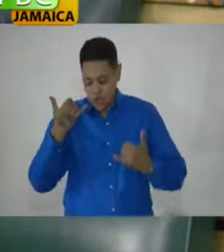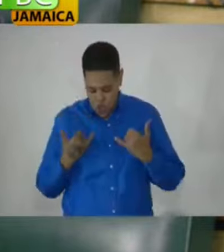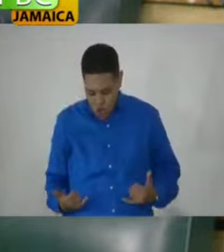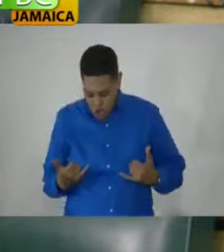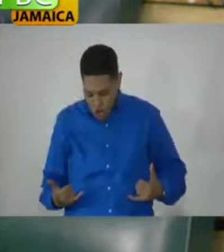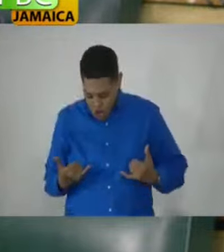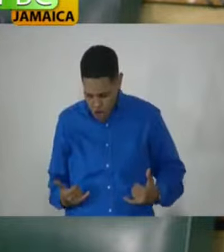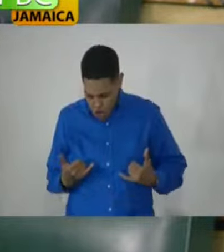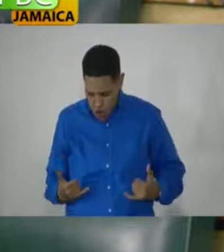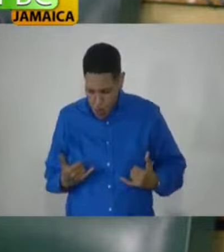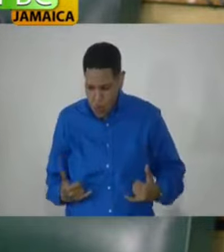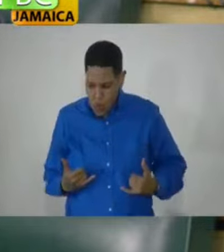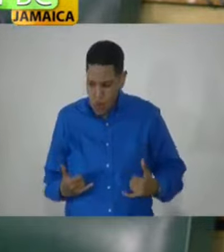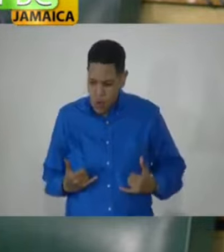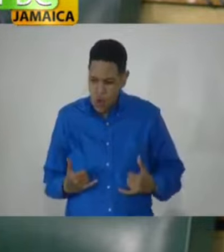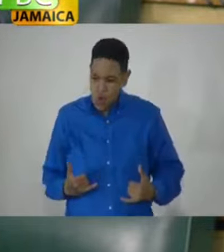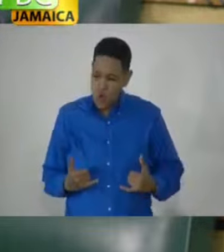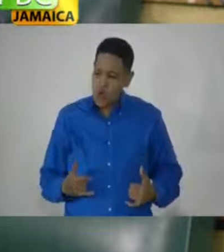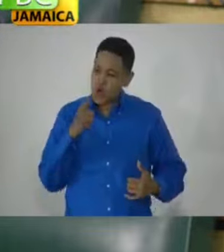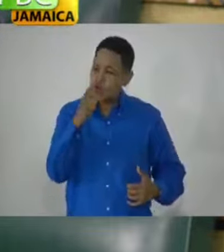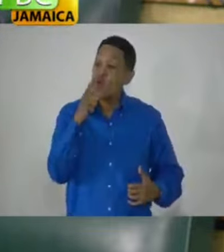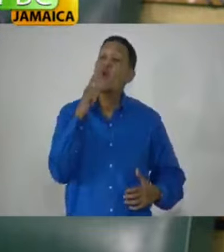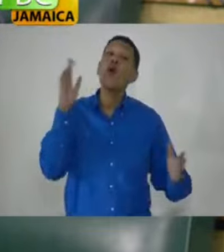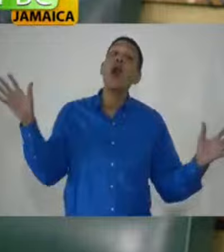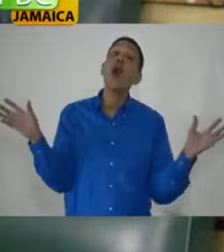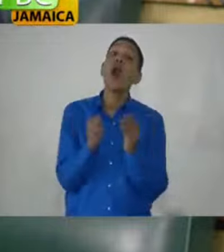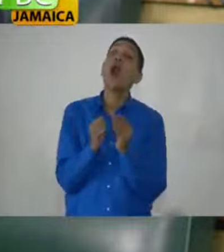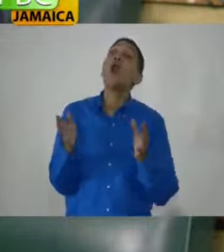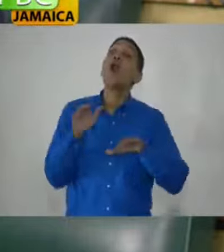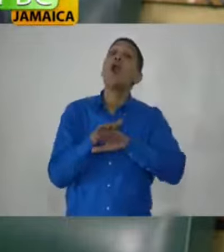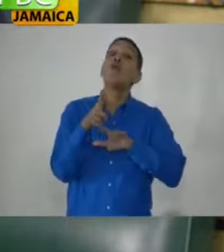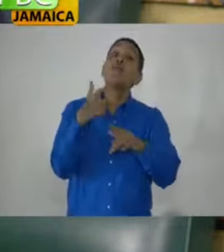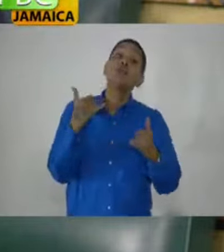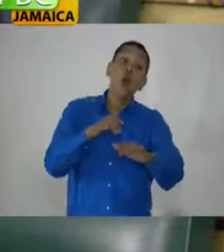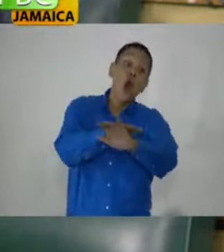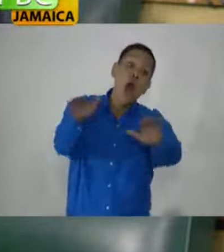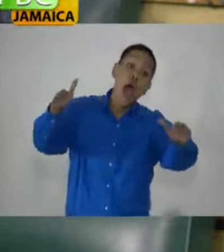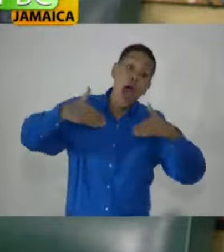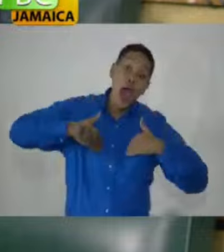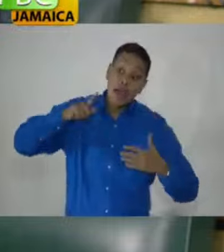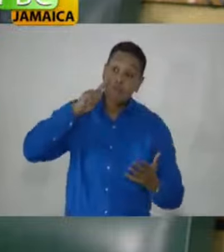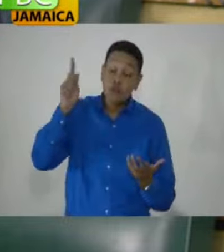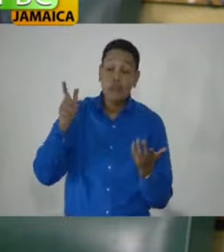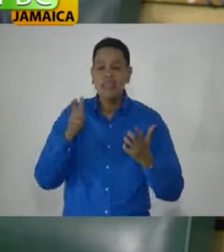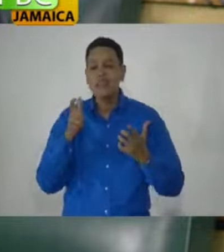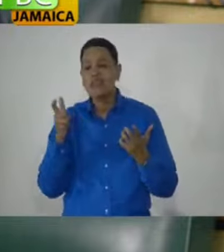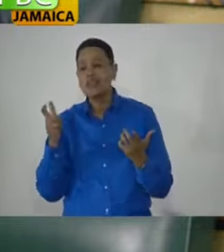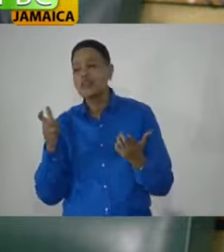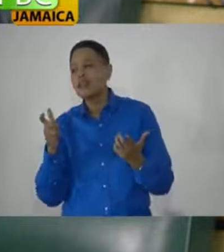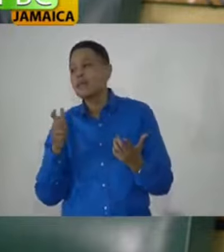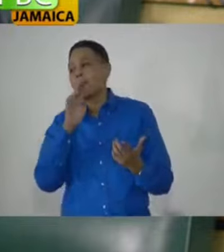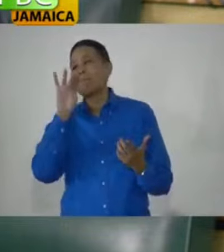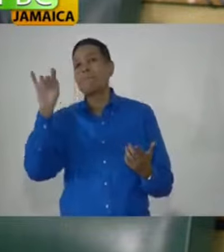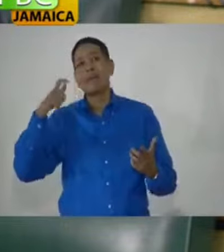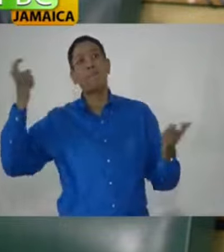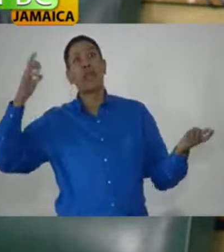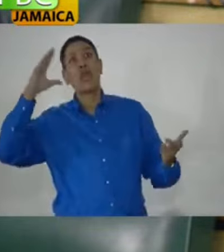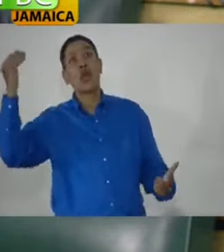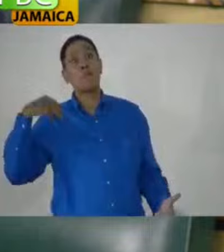now a company does not have to be big to bid.